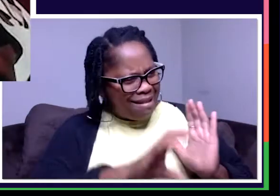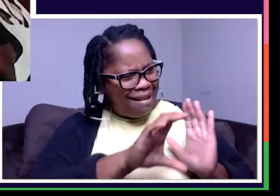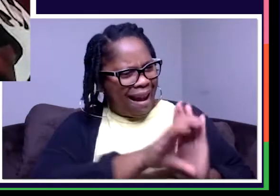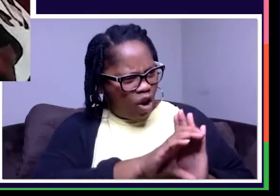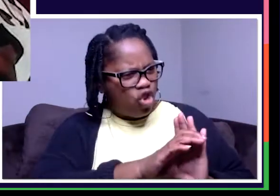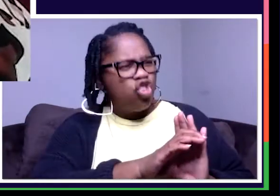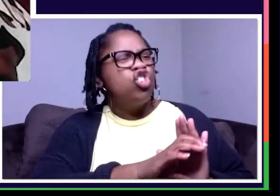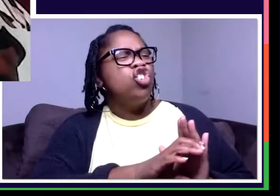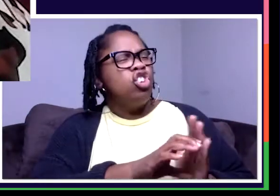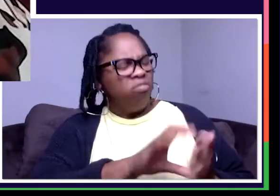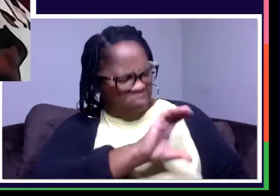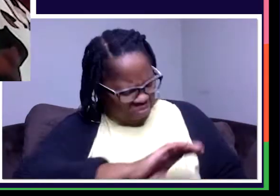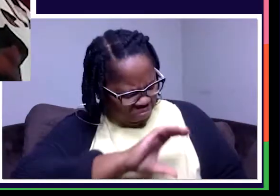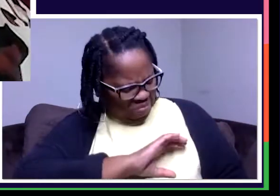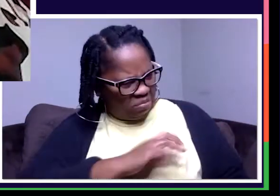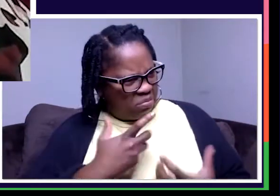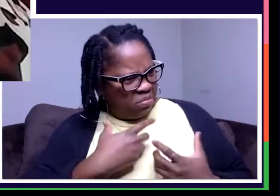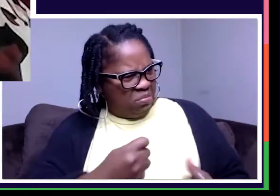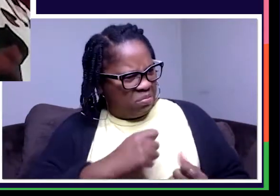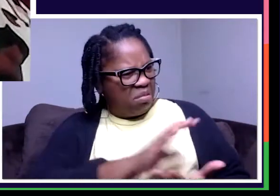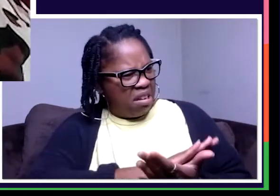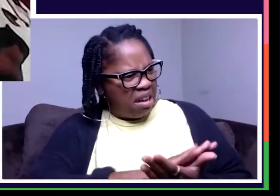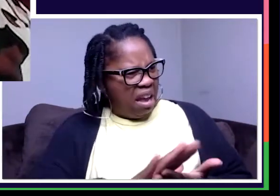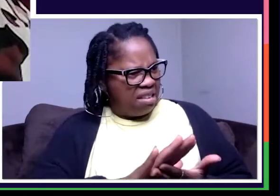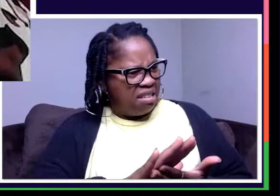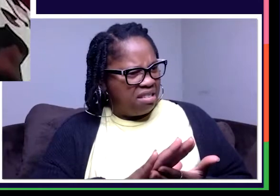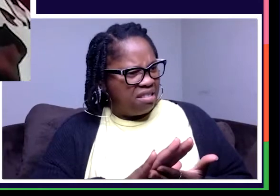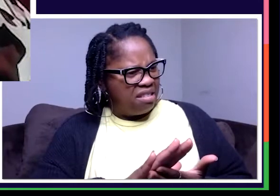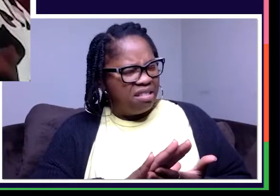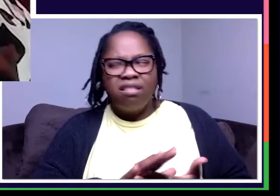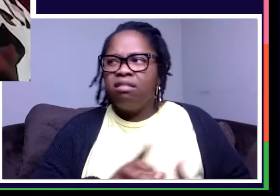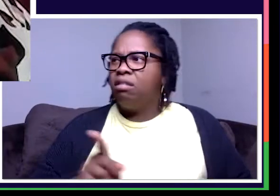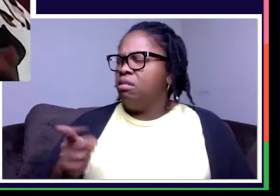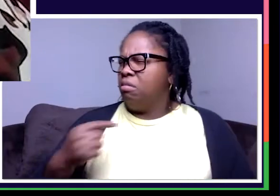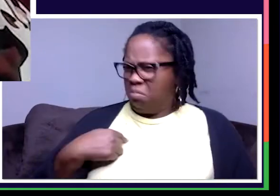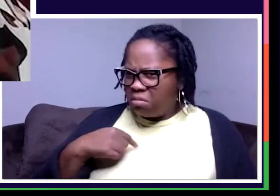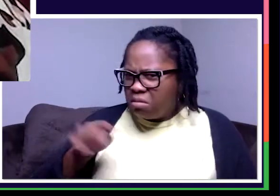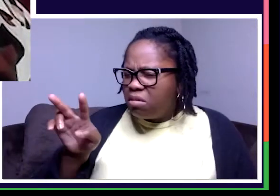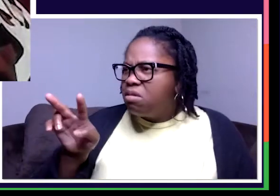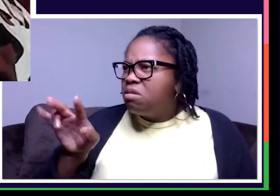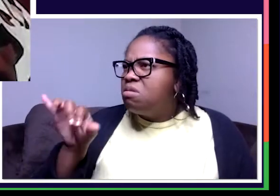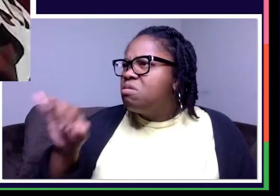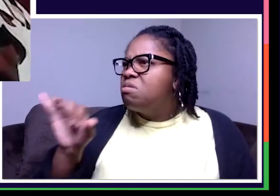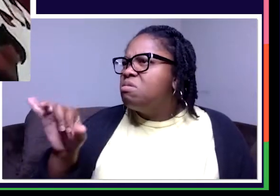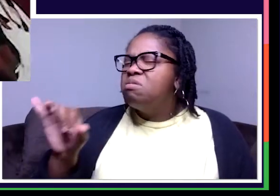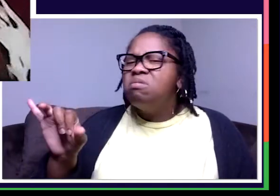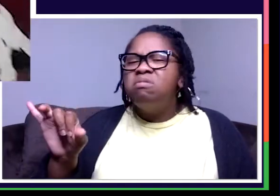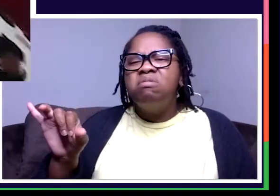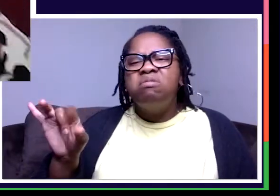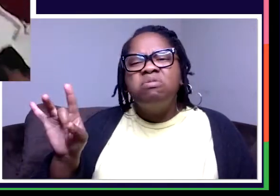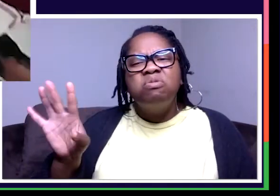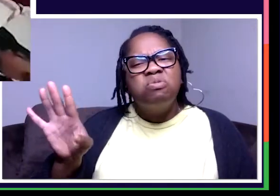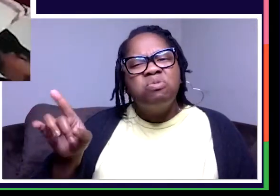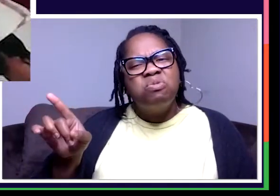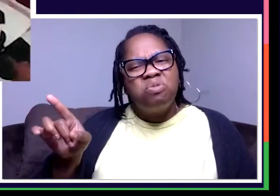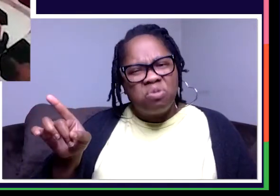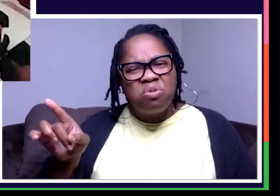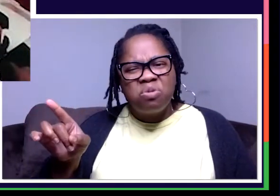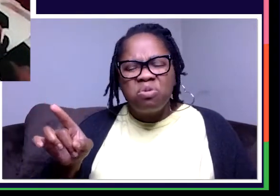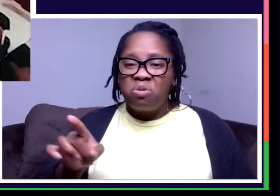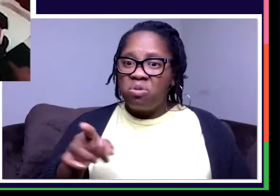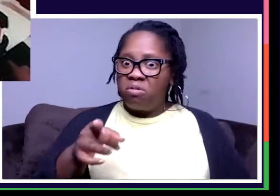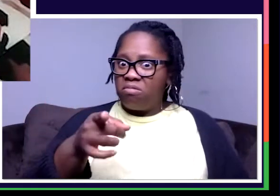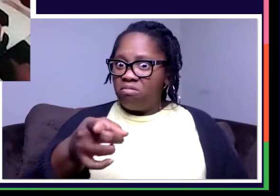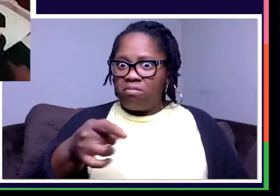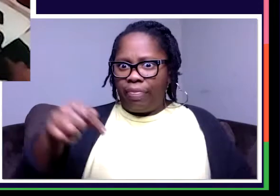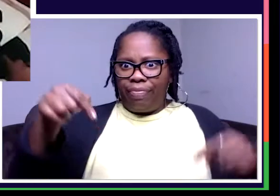character and kindness. And this is how the teacher ended her story to me. In times like this